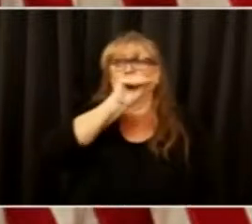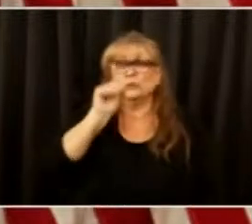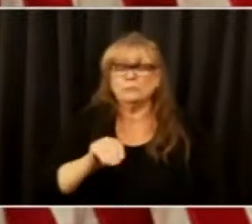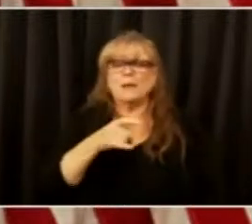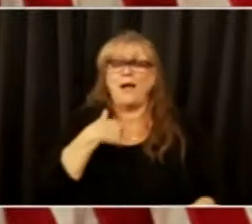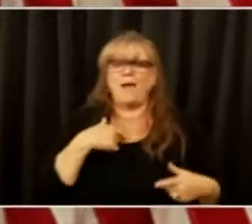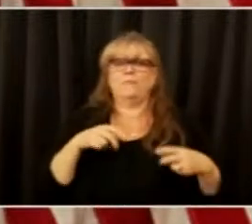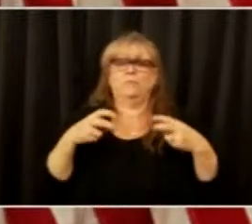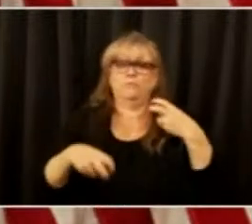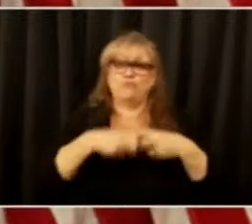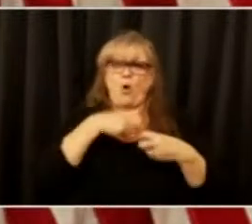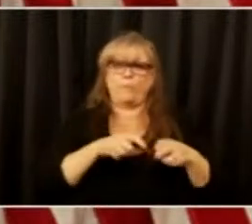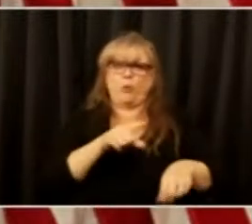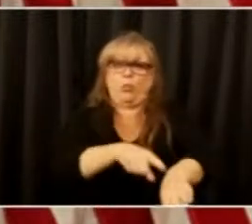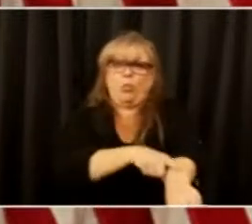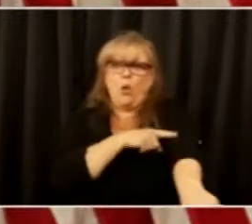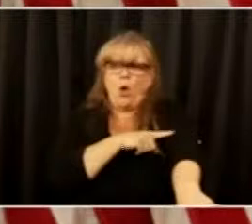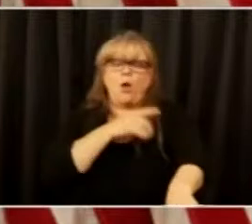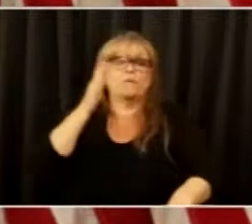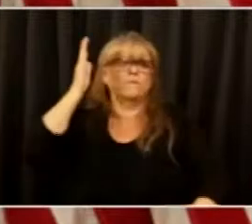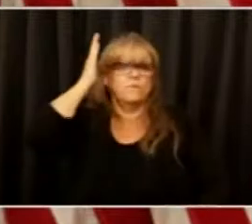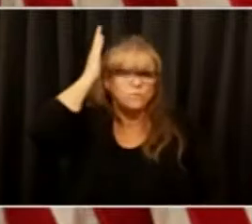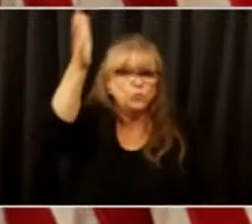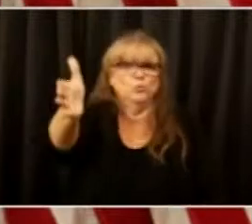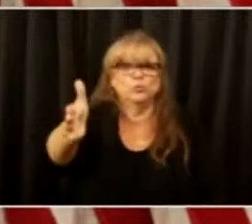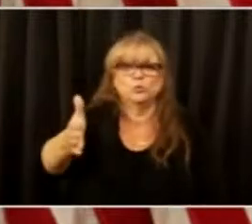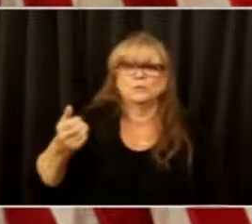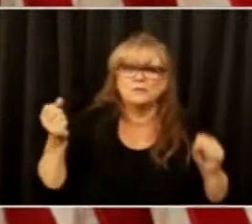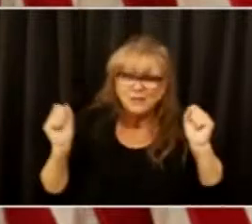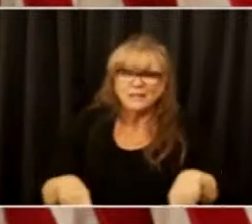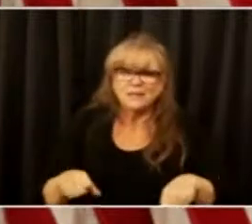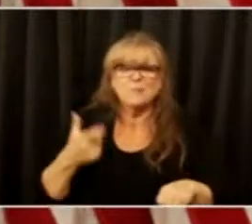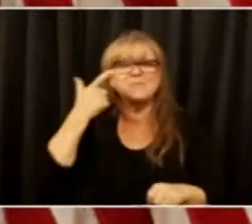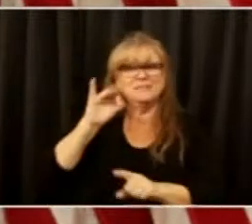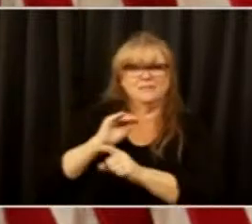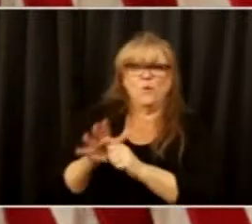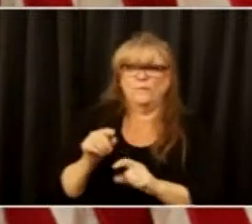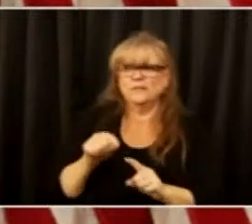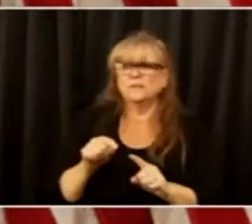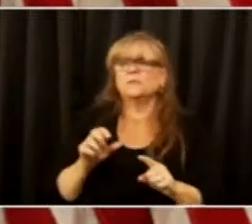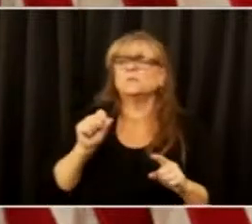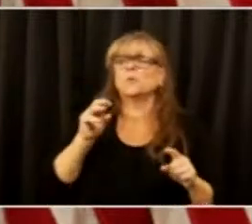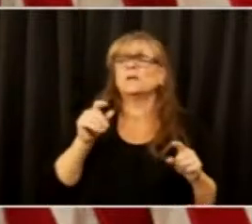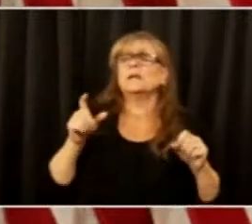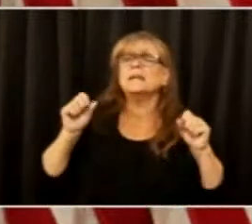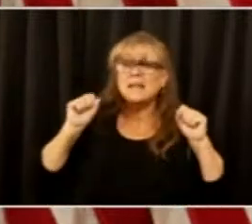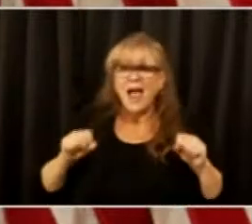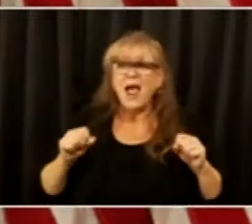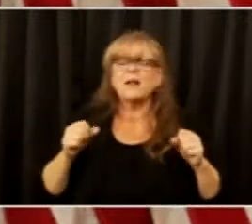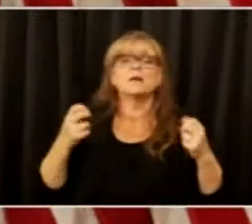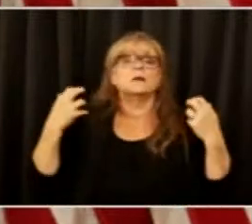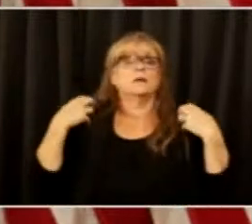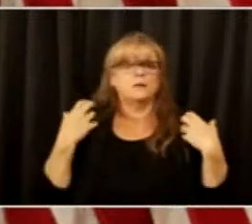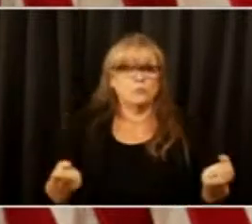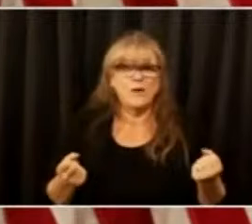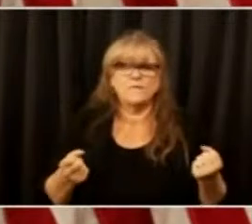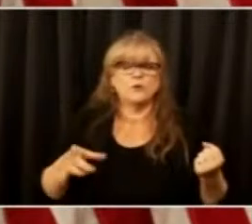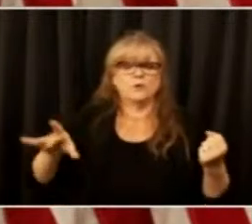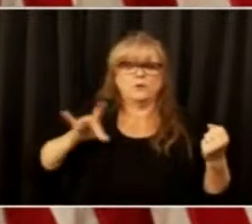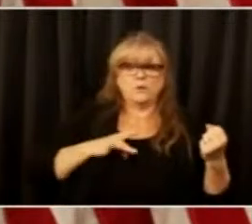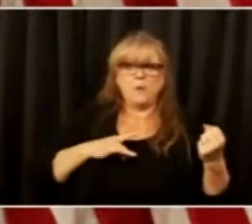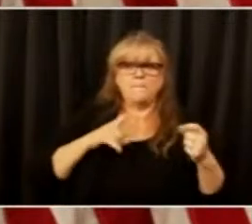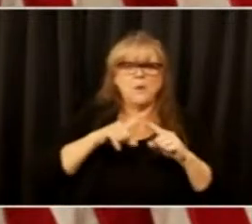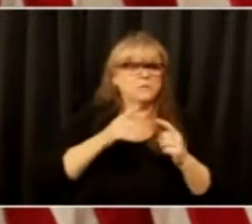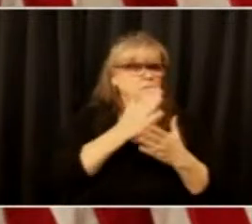point, that it's not just about getting an infection and getting over it quickly. Some people can get long-term effects. People worry about the long-term effects of the vaccine,